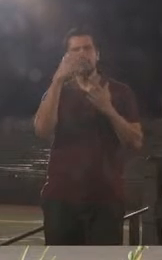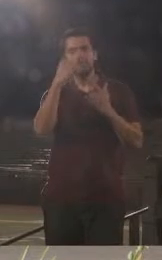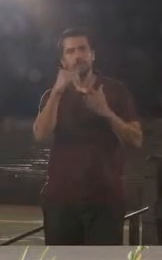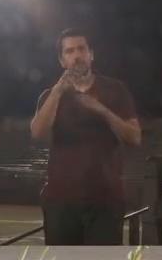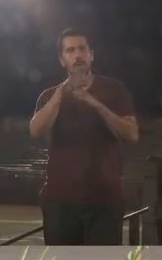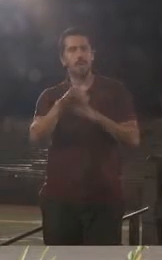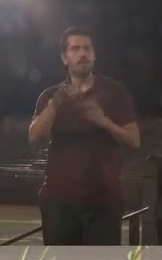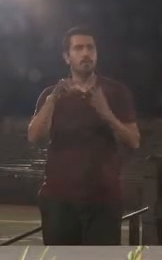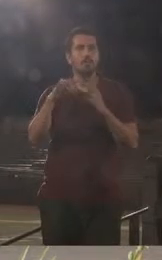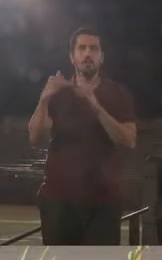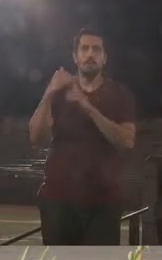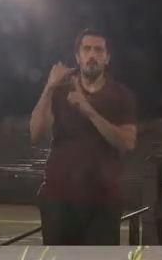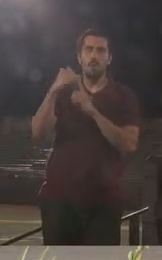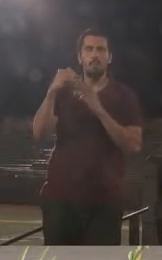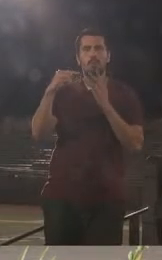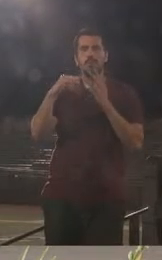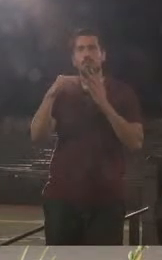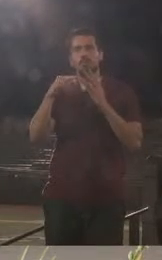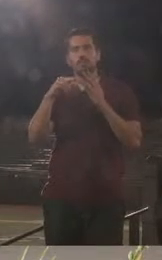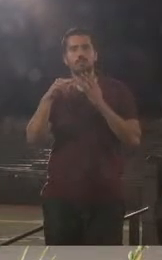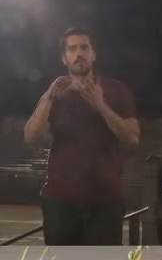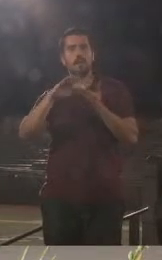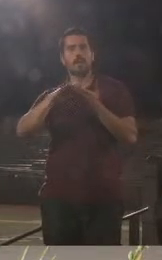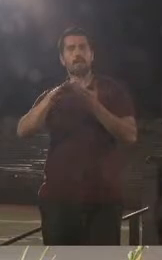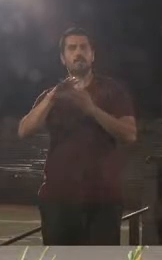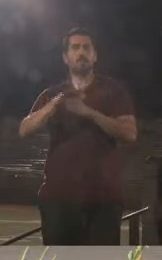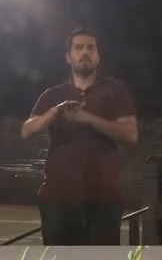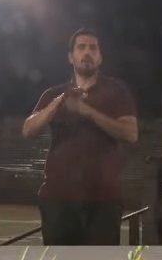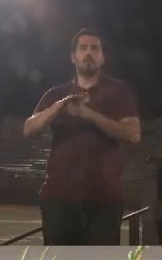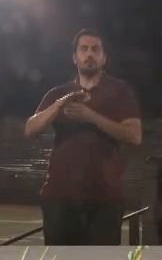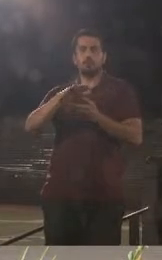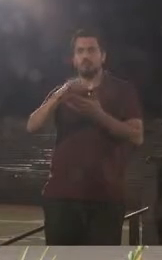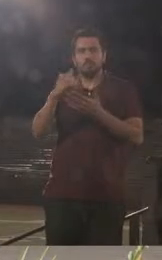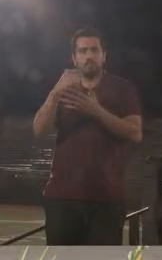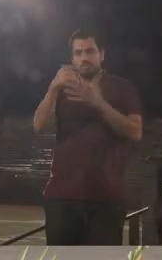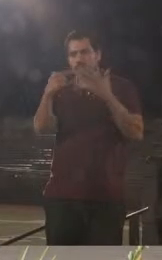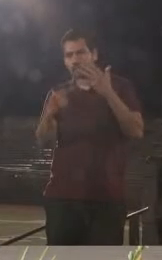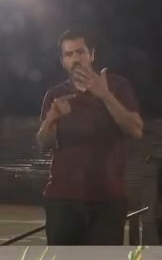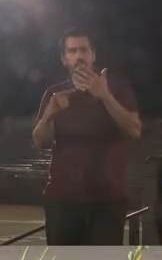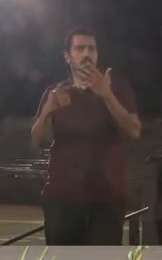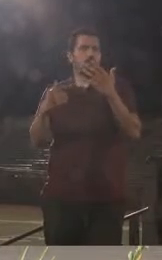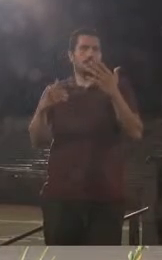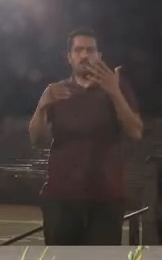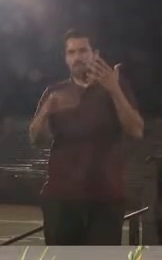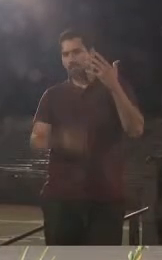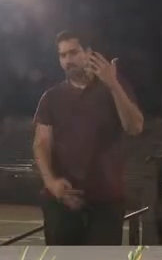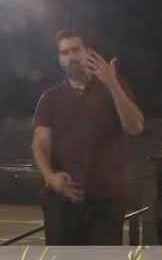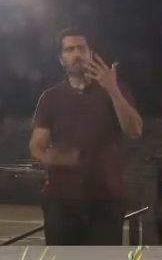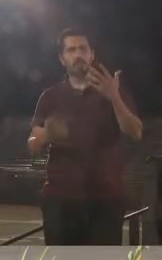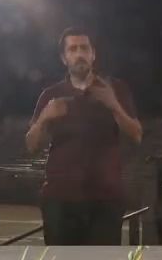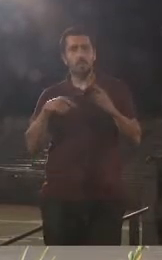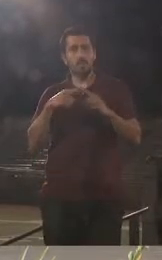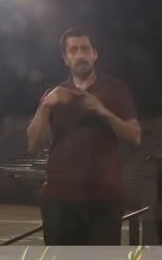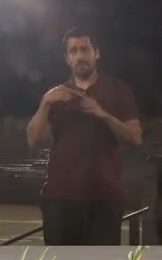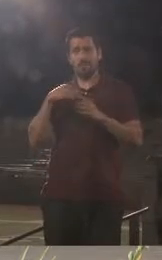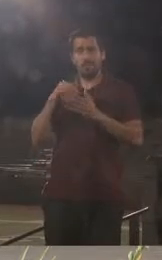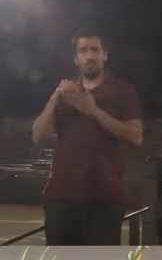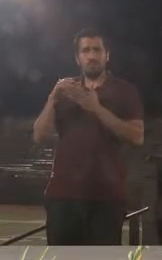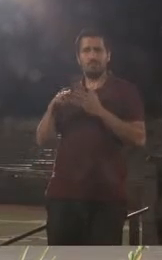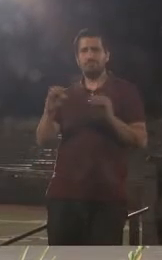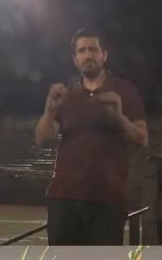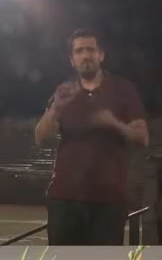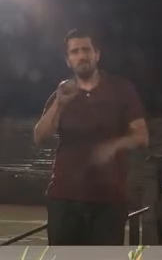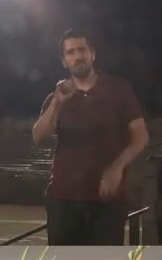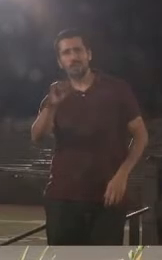bullying, academic pressures, the list goes on. When I was a student, right, like we didn't have social